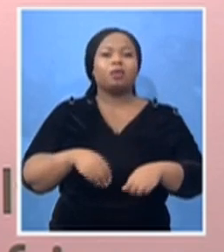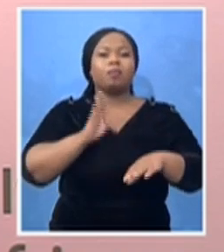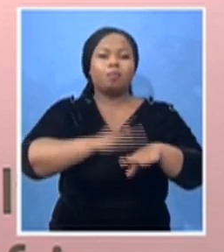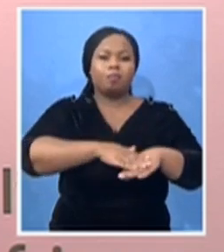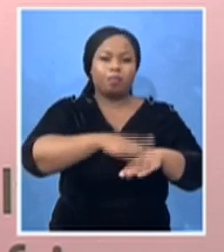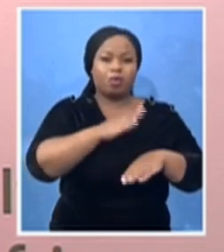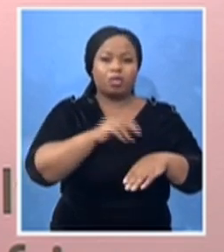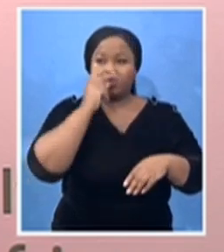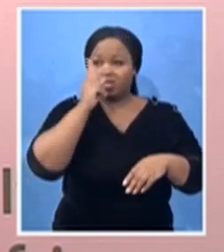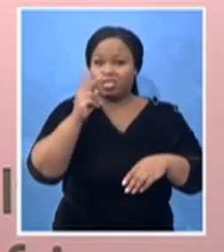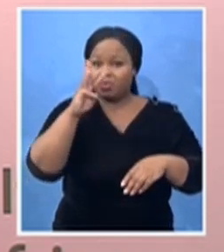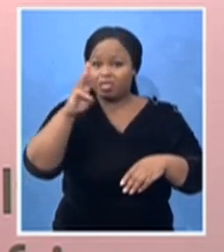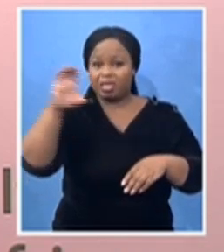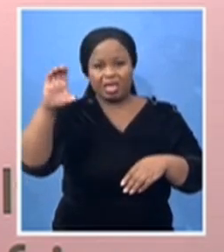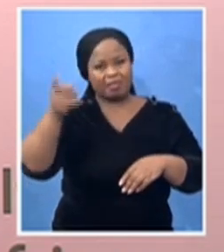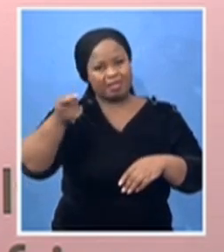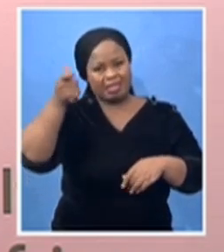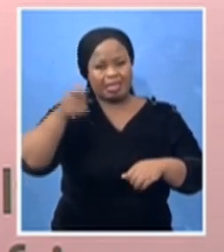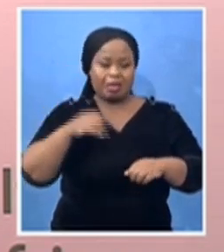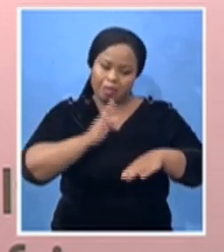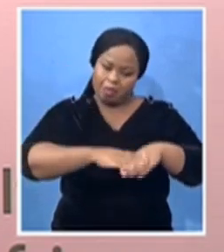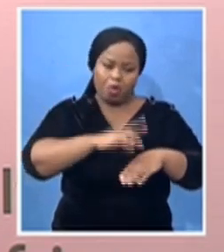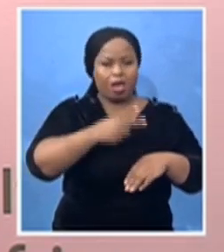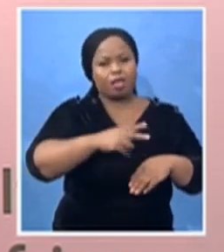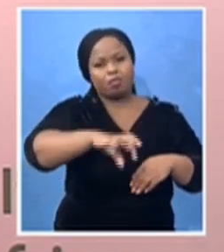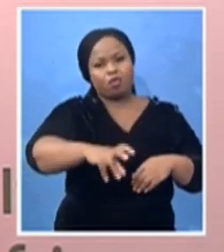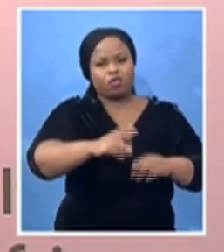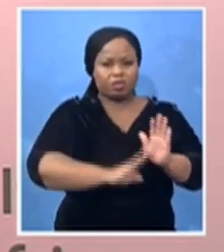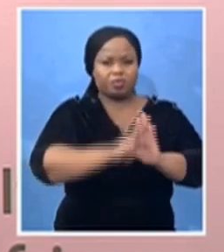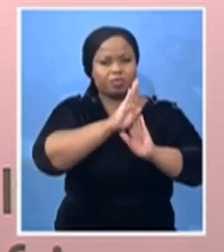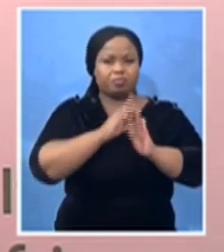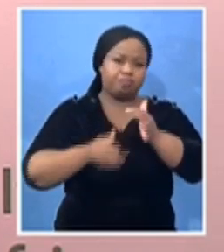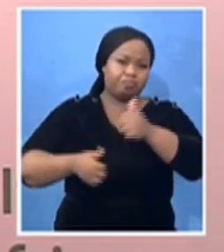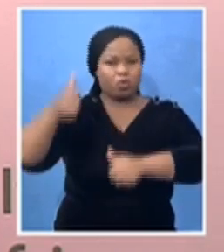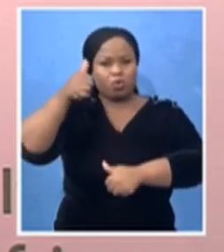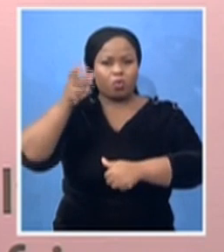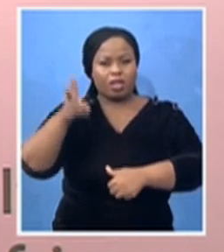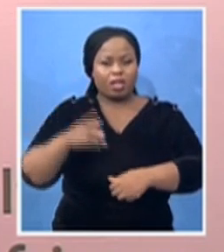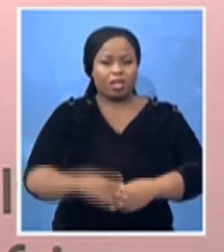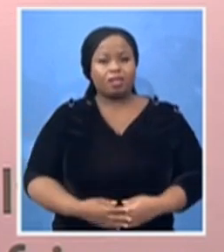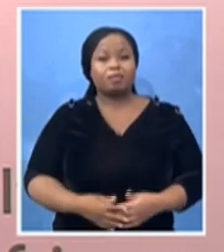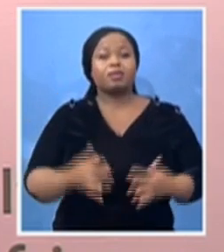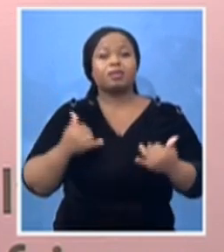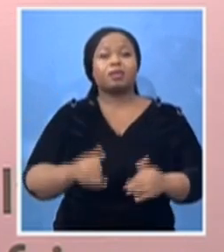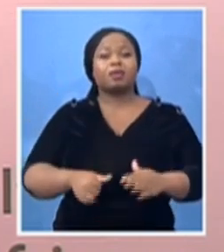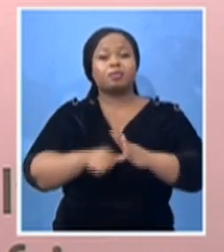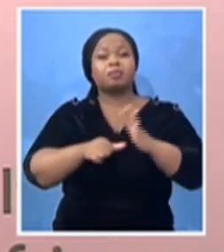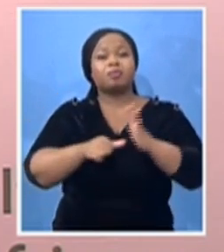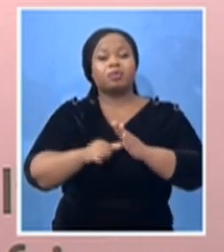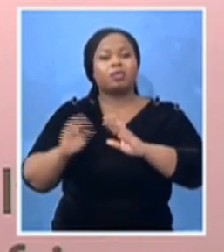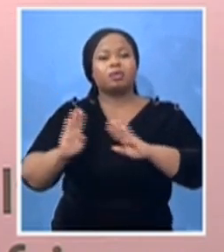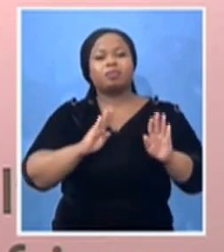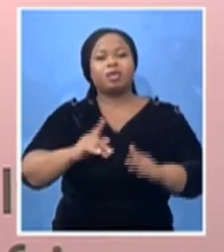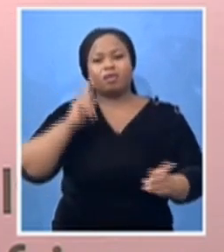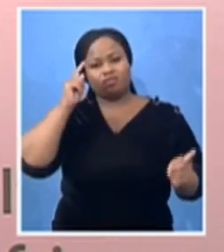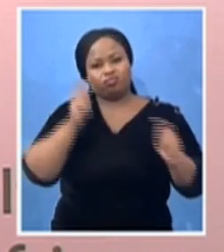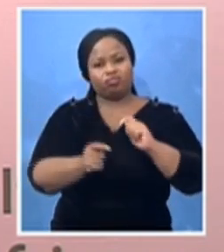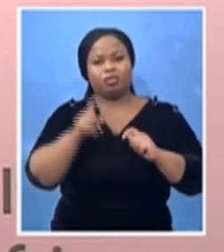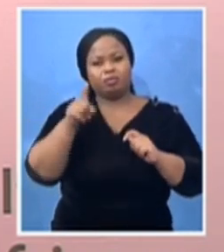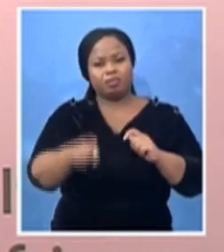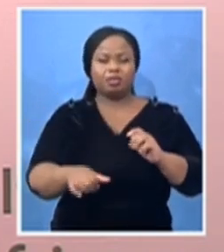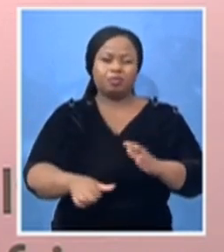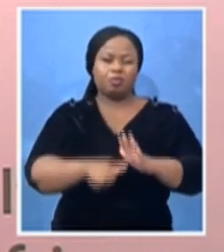therefore, the issue of behavioral change becomes the crux of the prevention. It is not going to